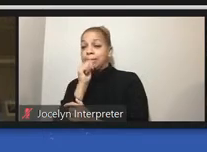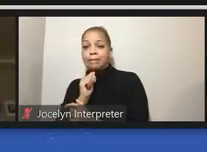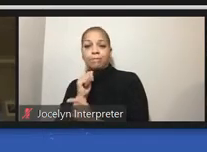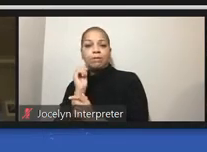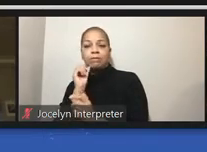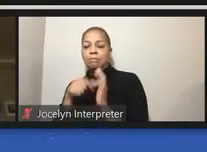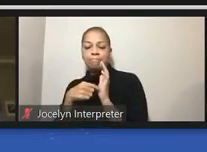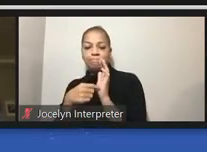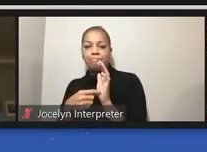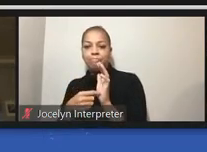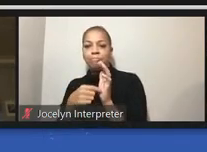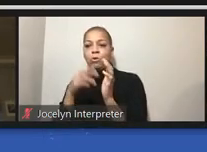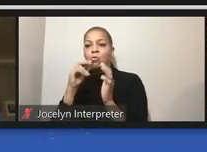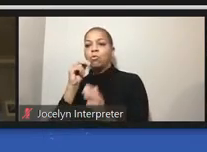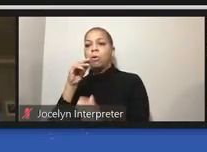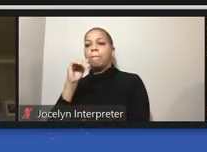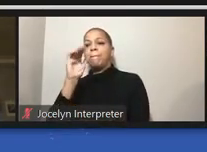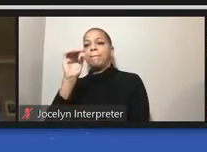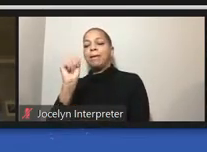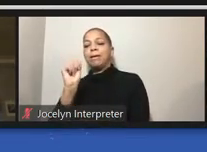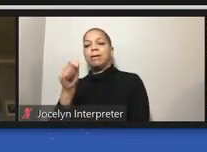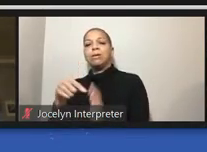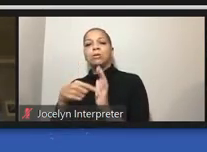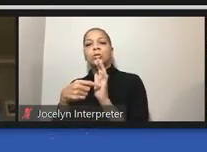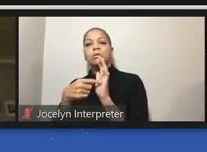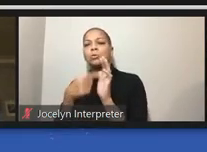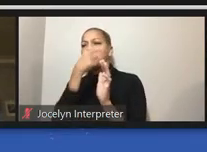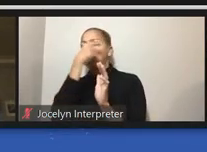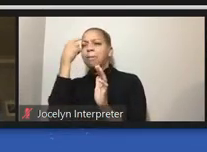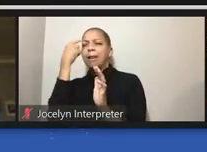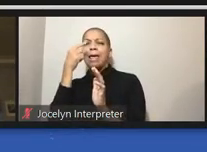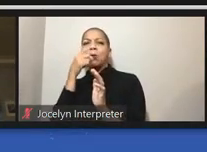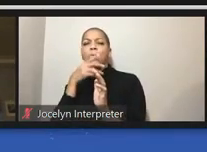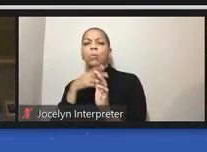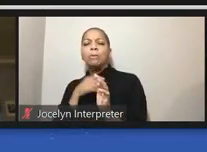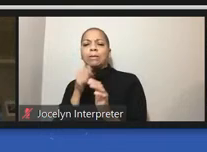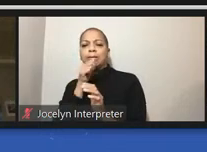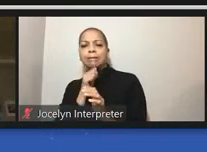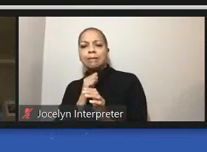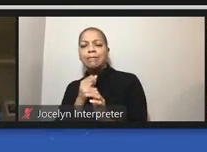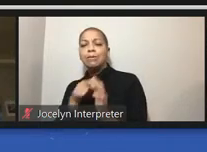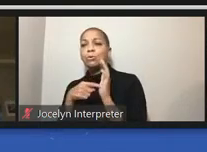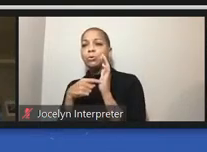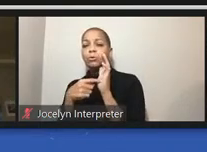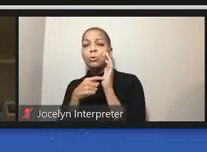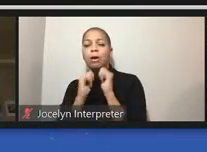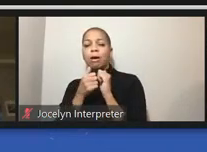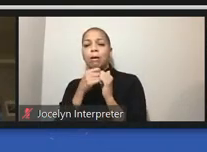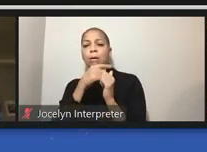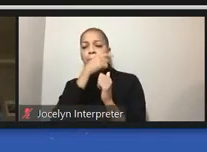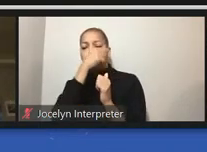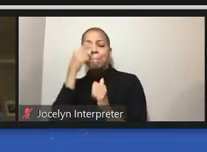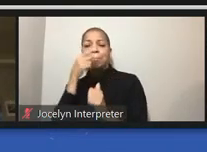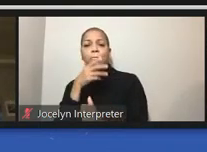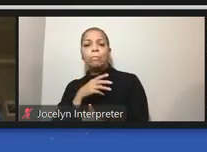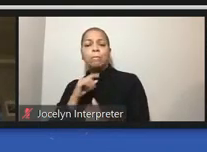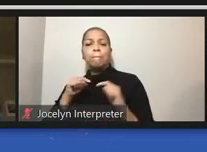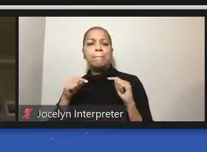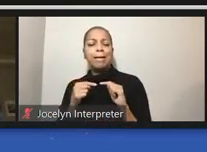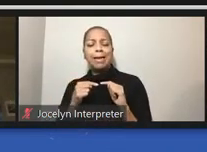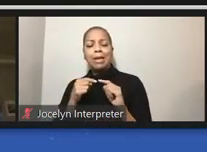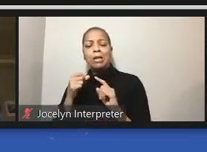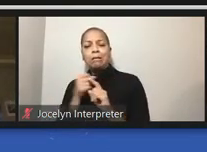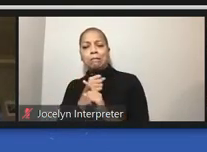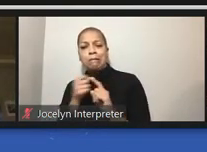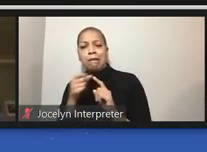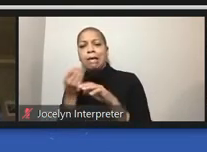Wanzo traces the invisibility of Black women's suffering to illustrate the way Black women's pain, wounding, and death have been excluded